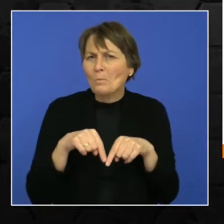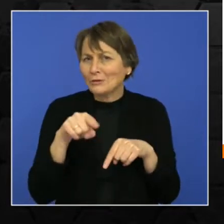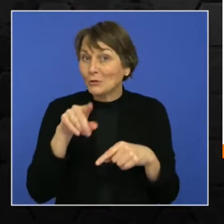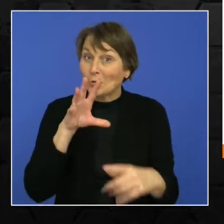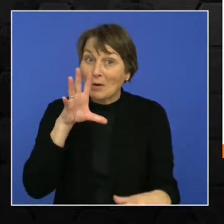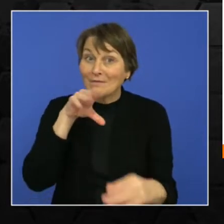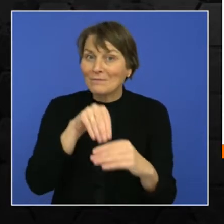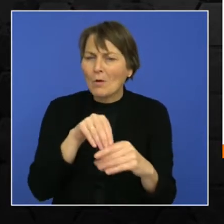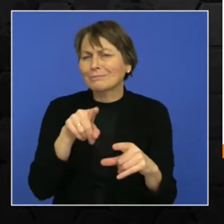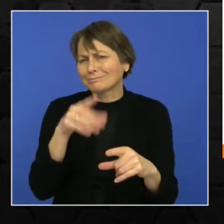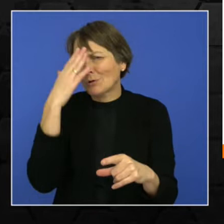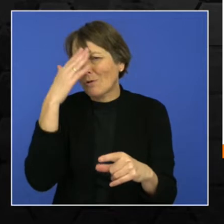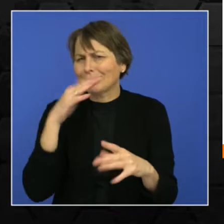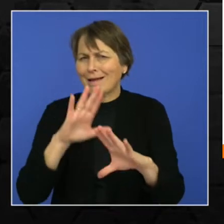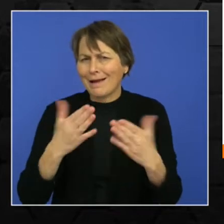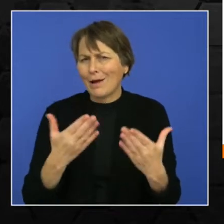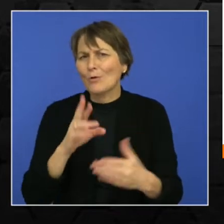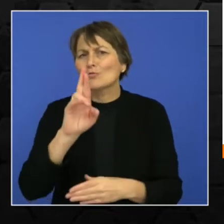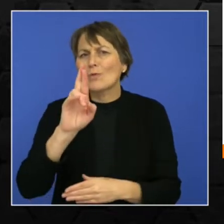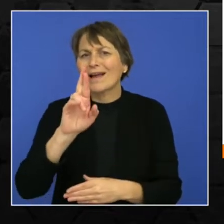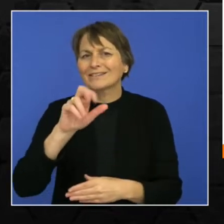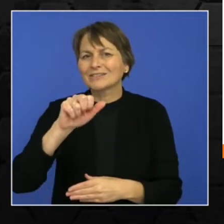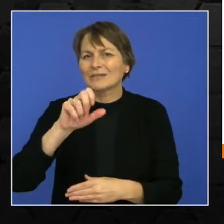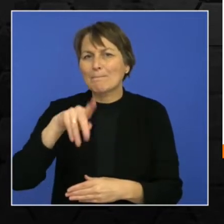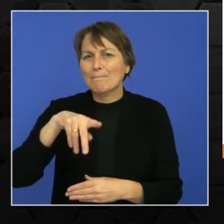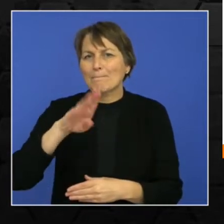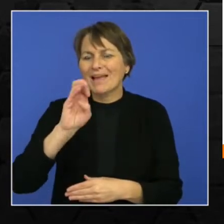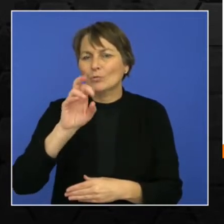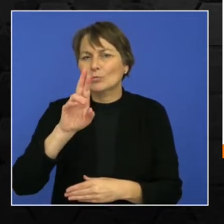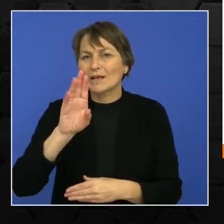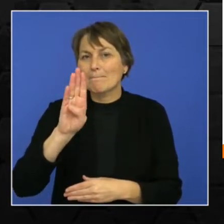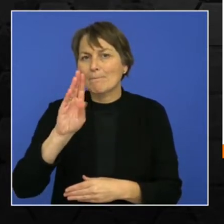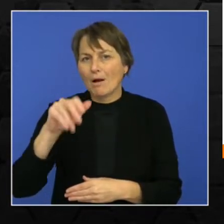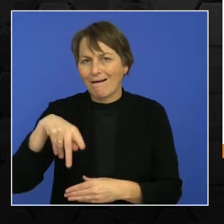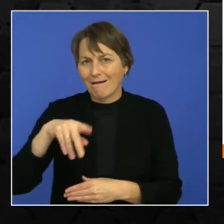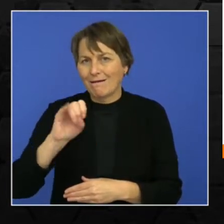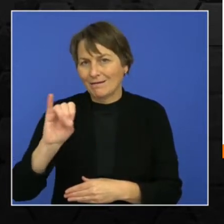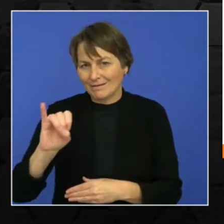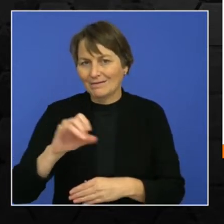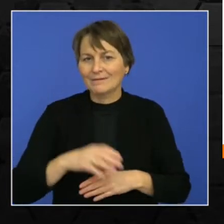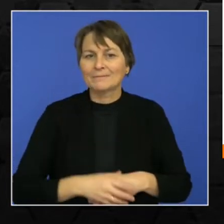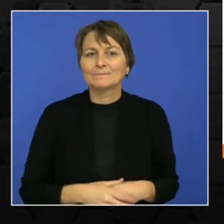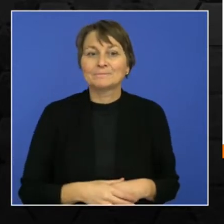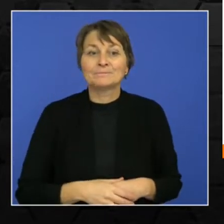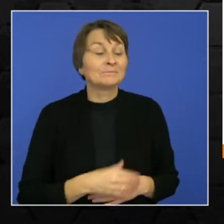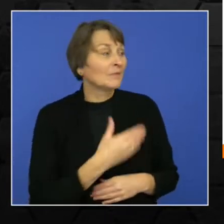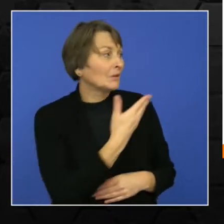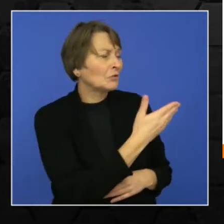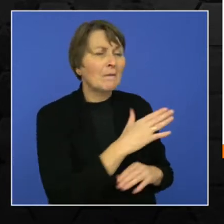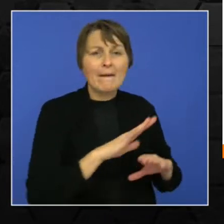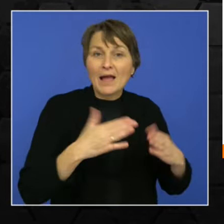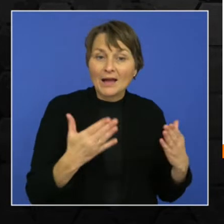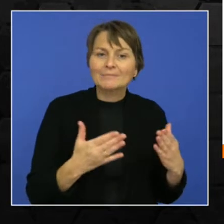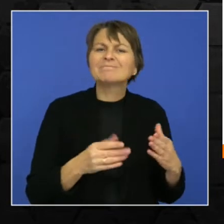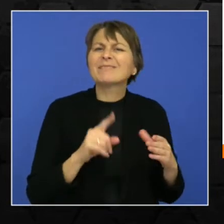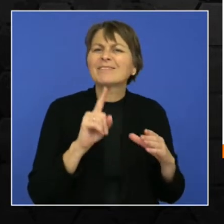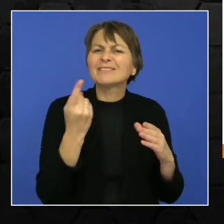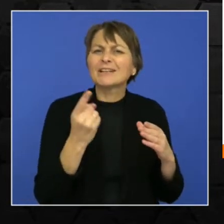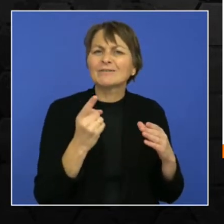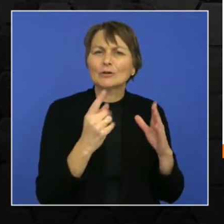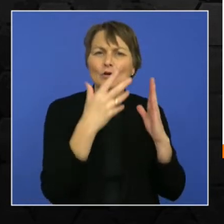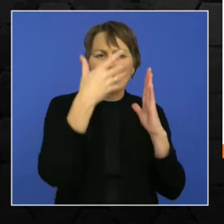yeah. So why TensorFlow.js? So it basically run, retrain, and write the very existing model. Also, if you